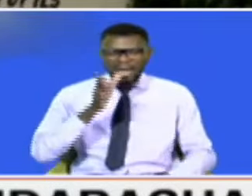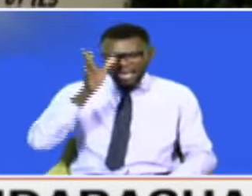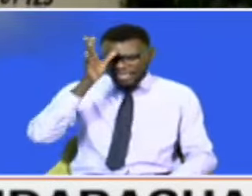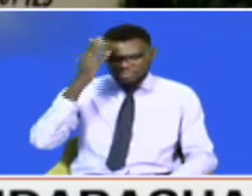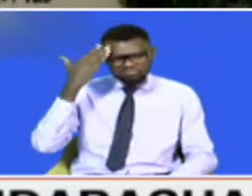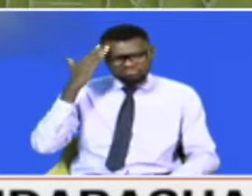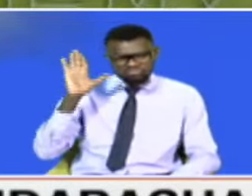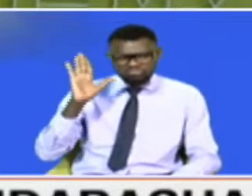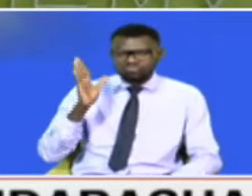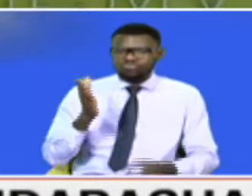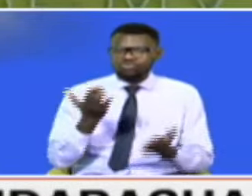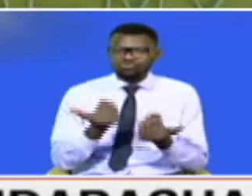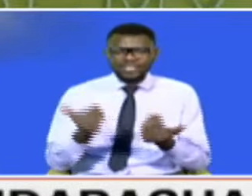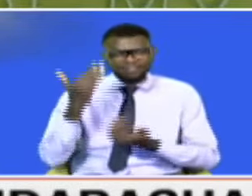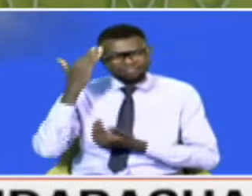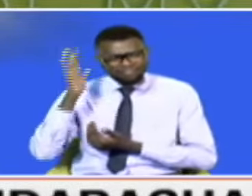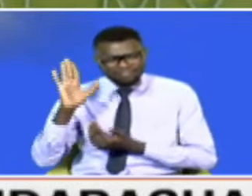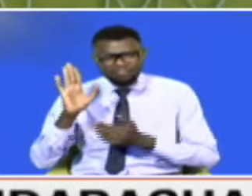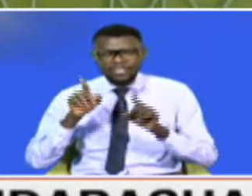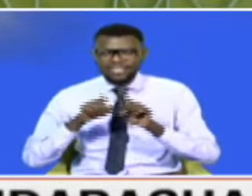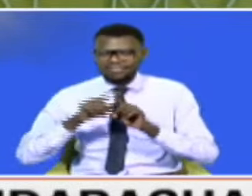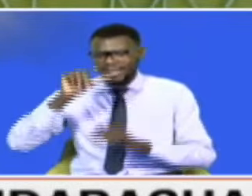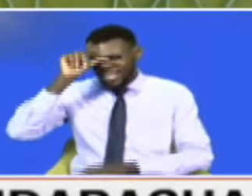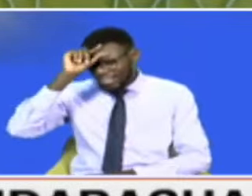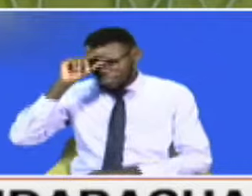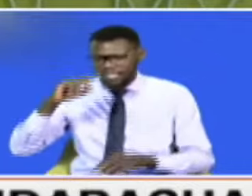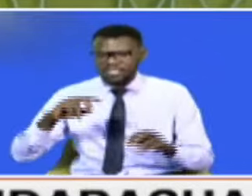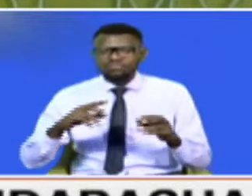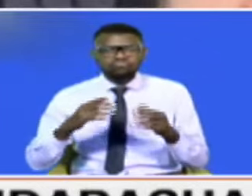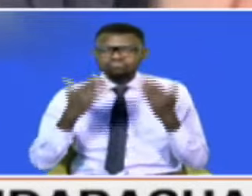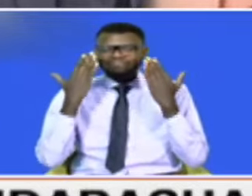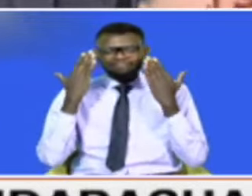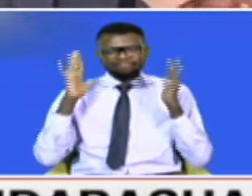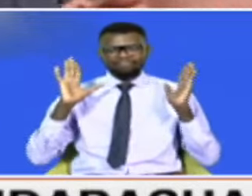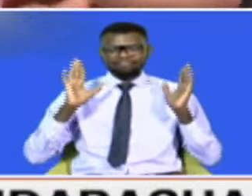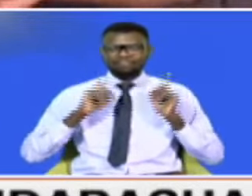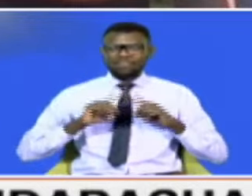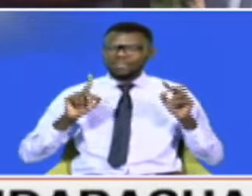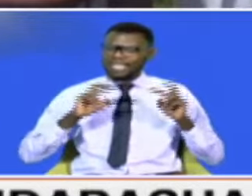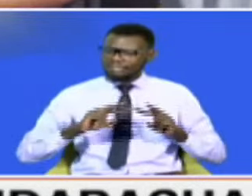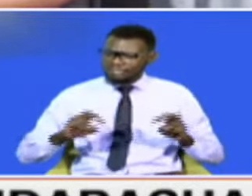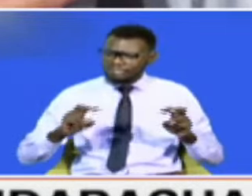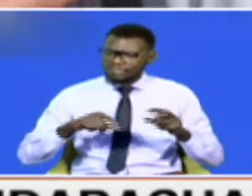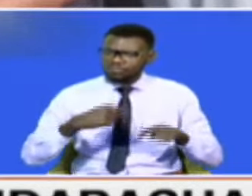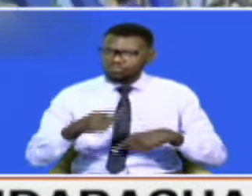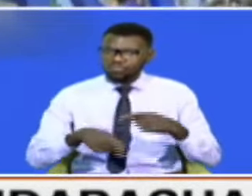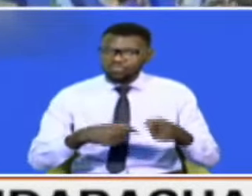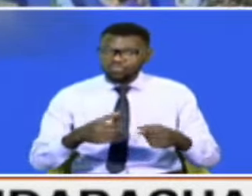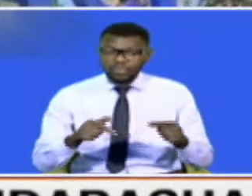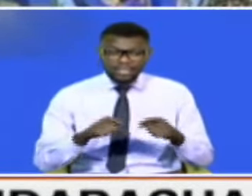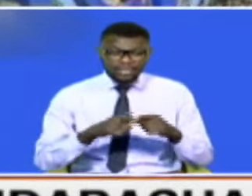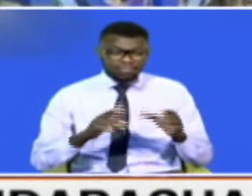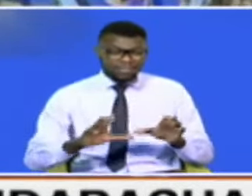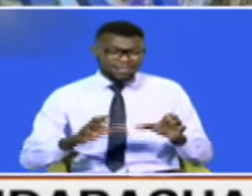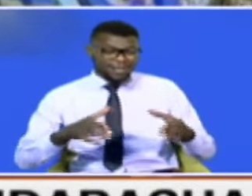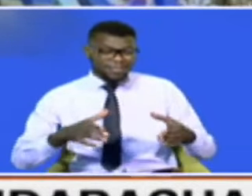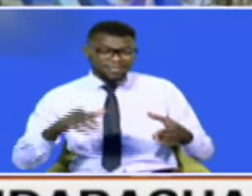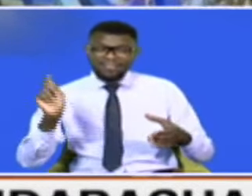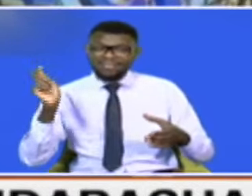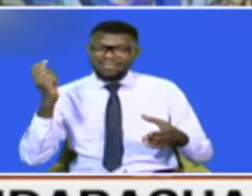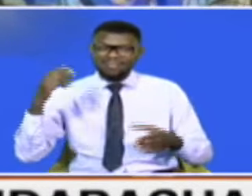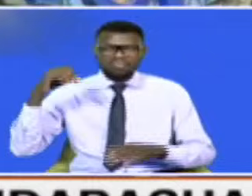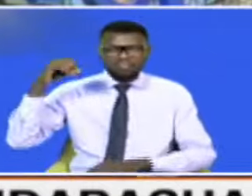hata asasi za serikali zinazofanya uchunguzi kuhusu kisa hicho. Hayo yanajiri huku kampuni ya kusambaza umeme nchini Kenya